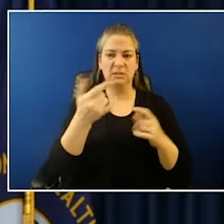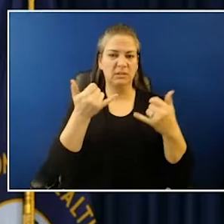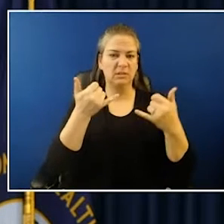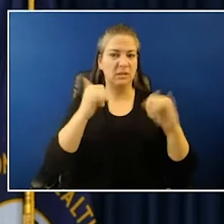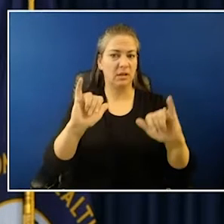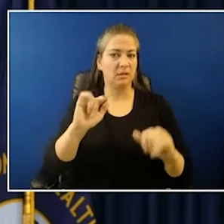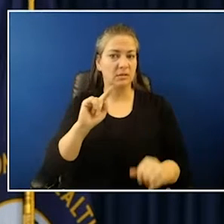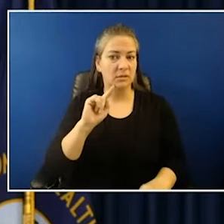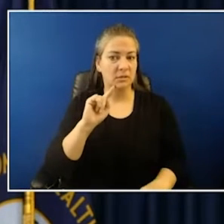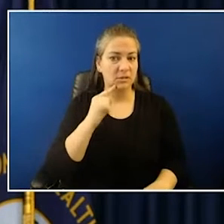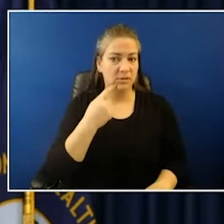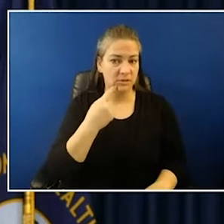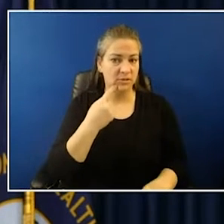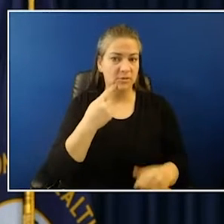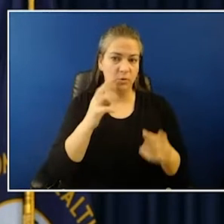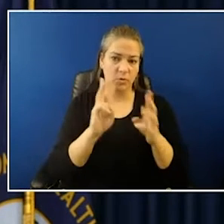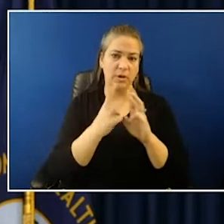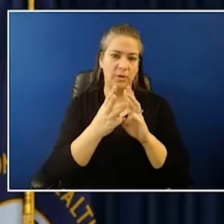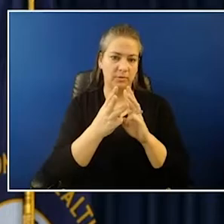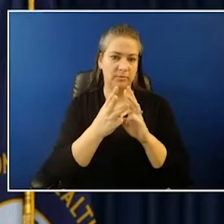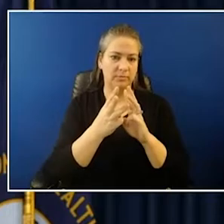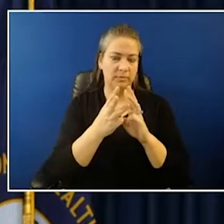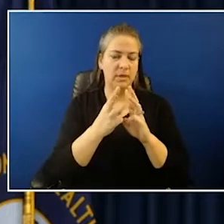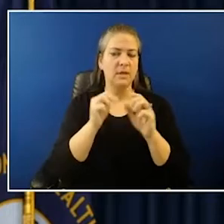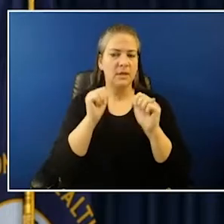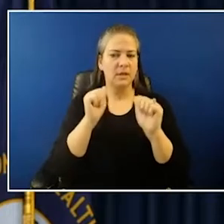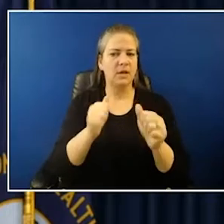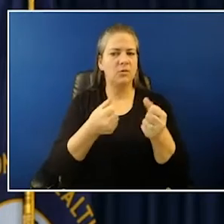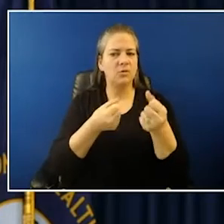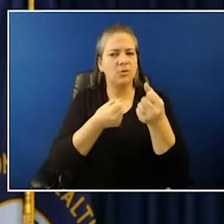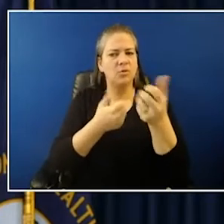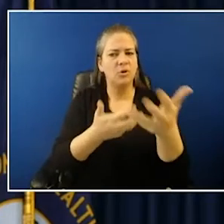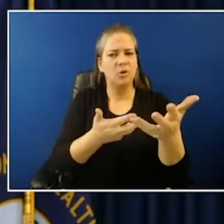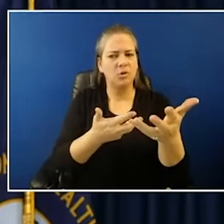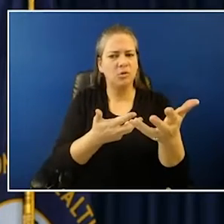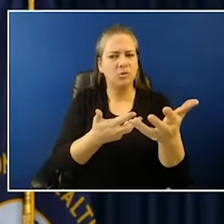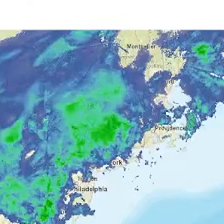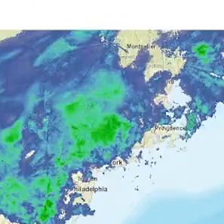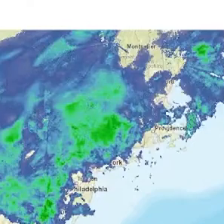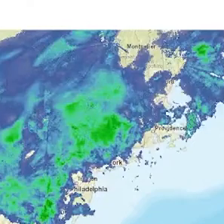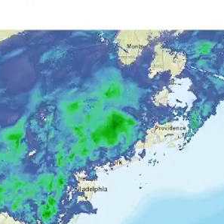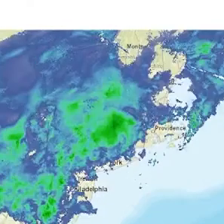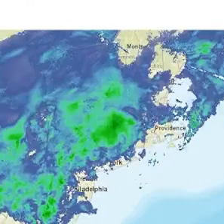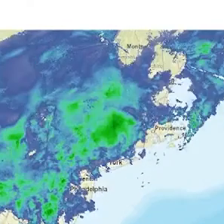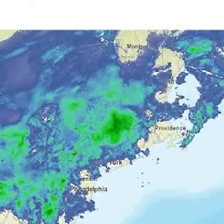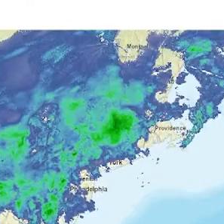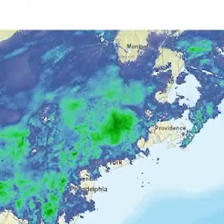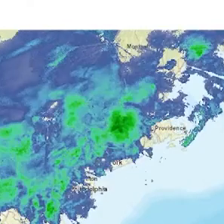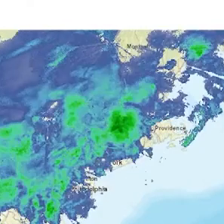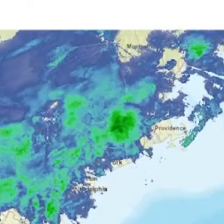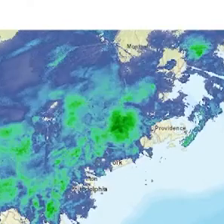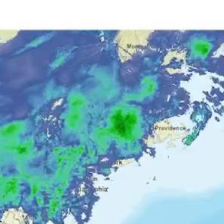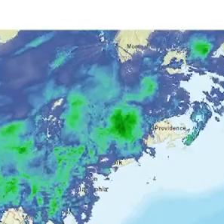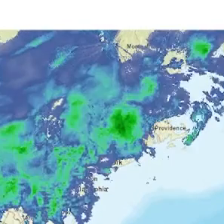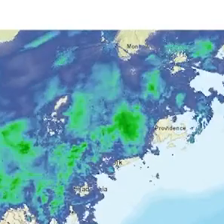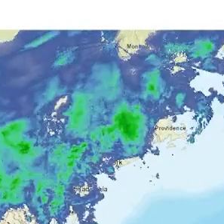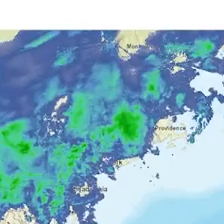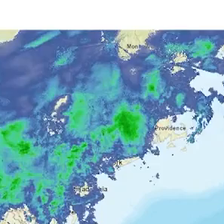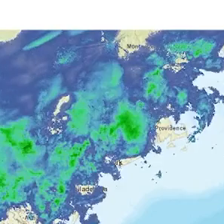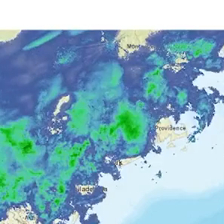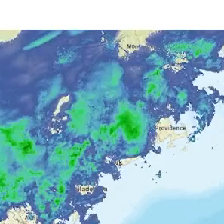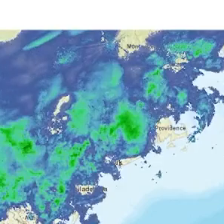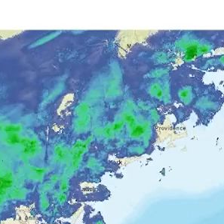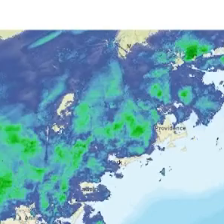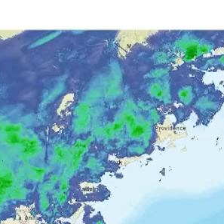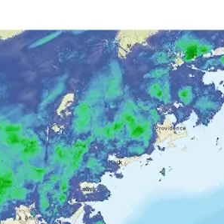could cause significant harm to Kentuckians if we are not careful. As yet another winter storm bears down